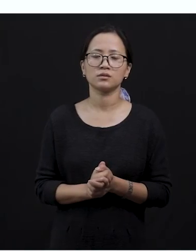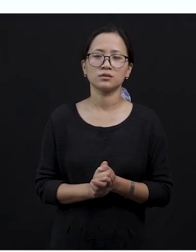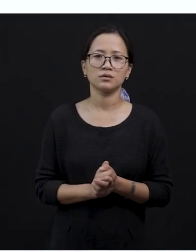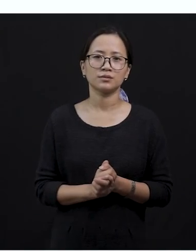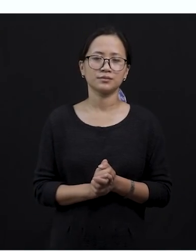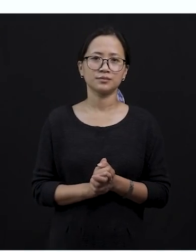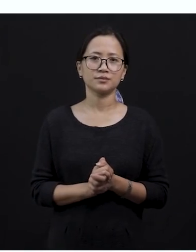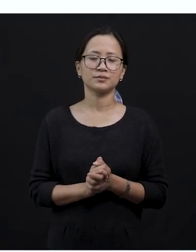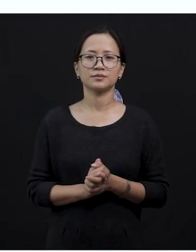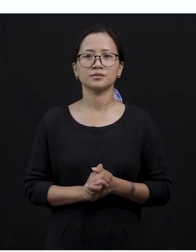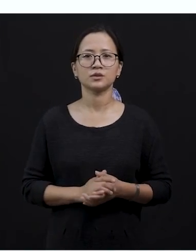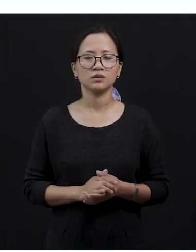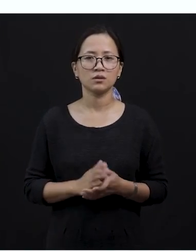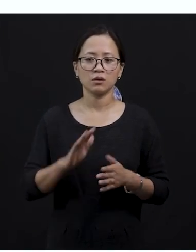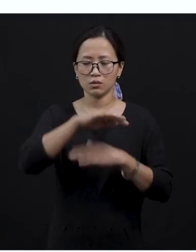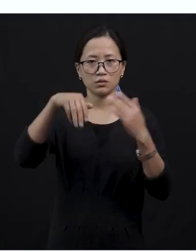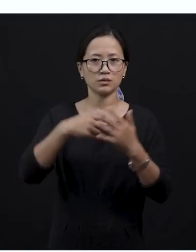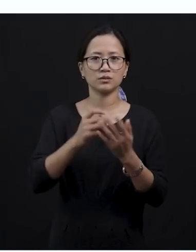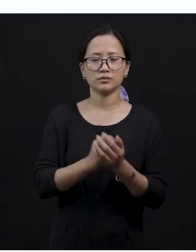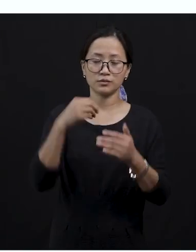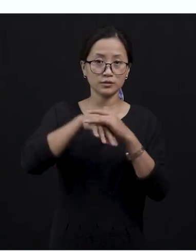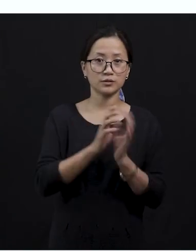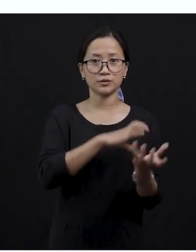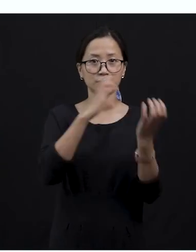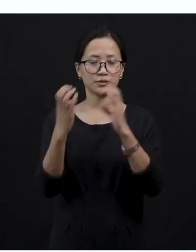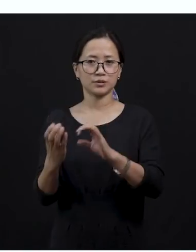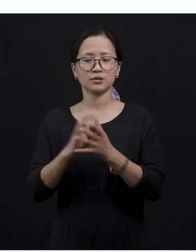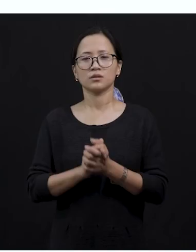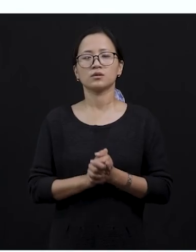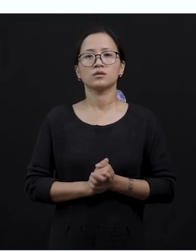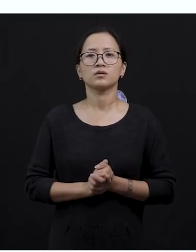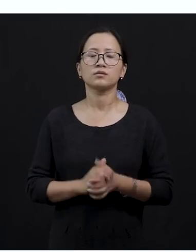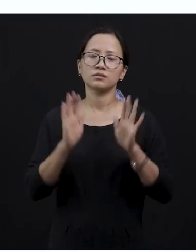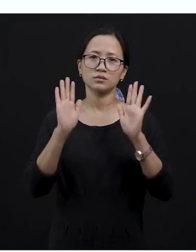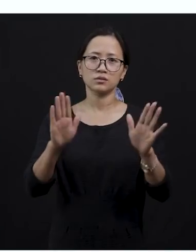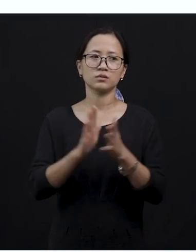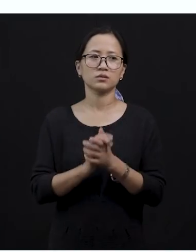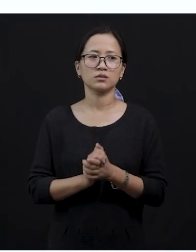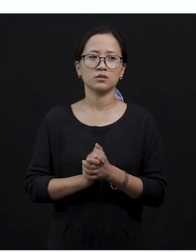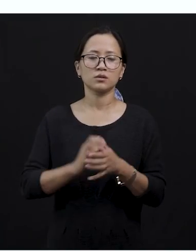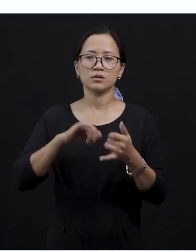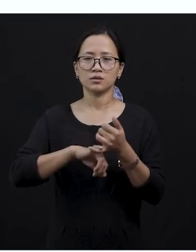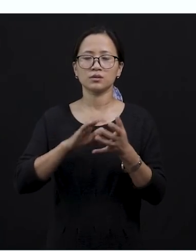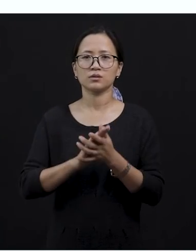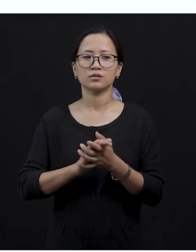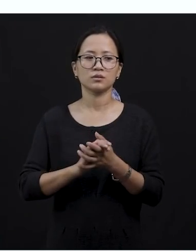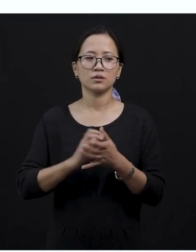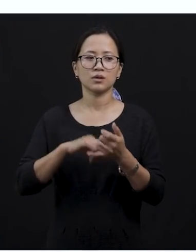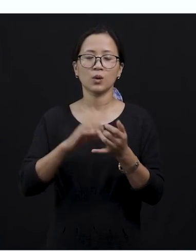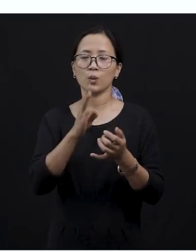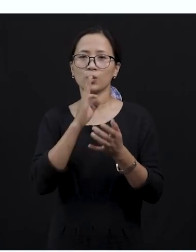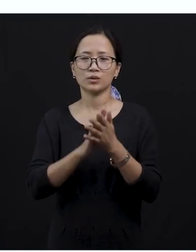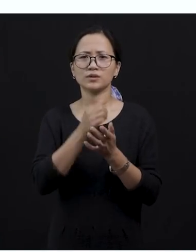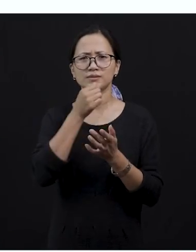solids, liquids, and gases. And all this can be interchangeable. And we have the solute, solvent,